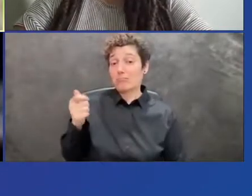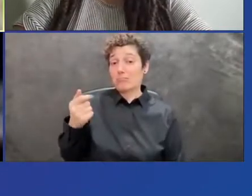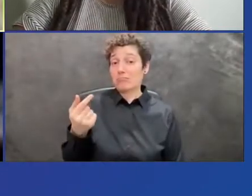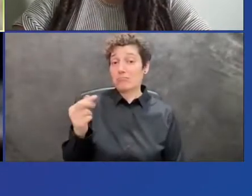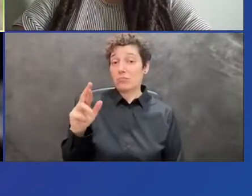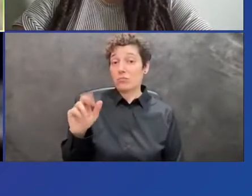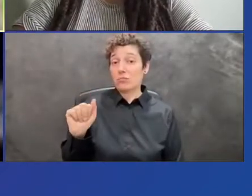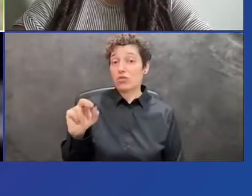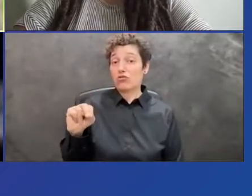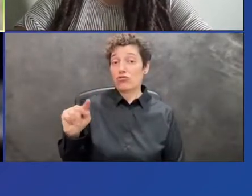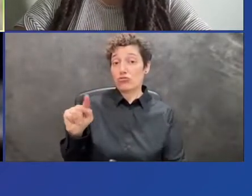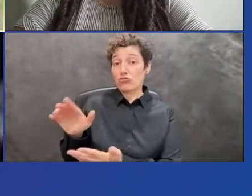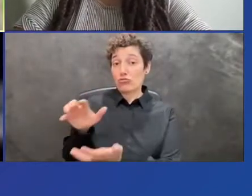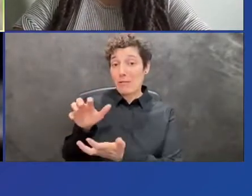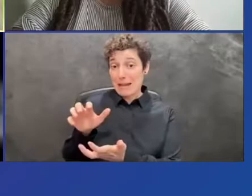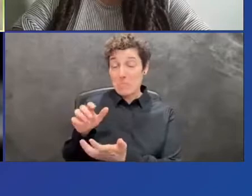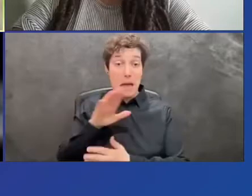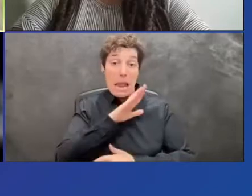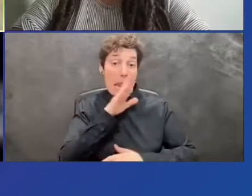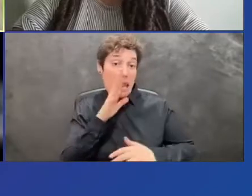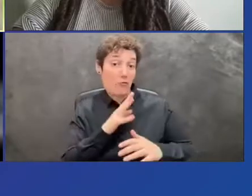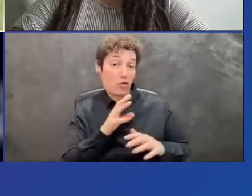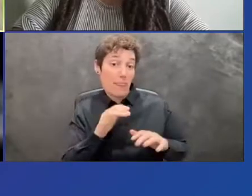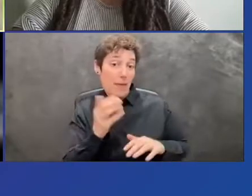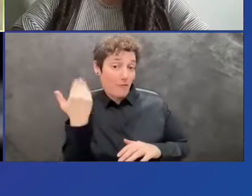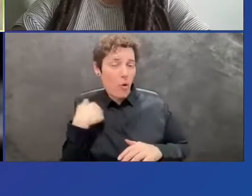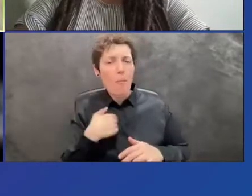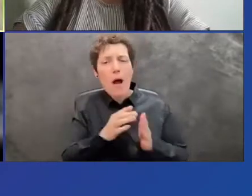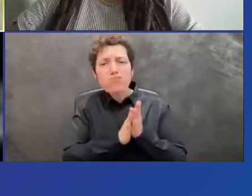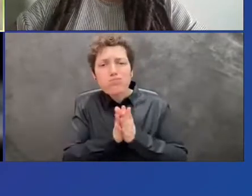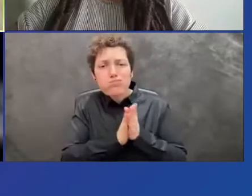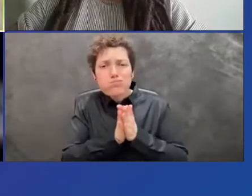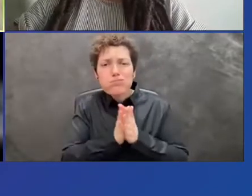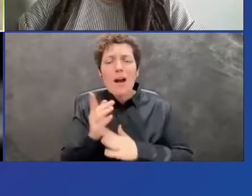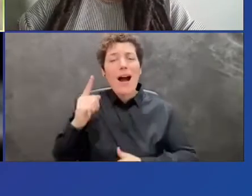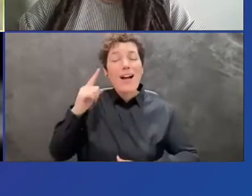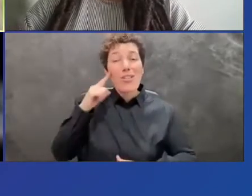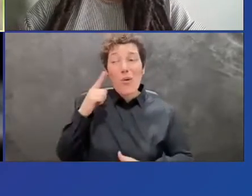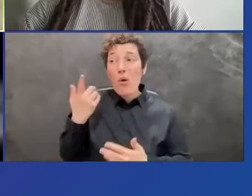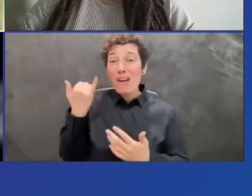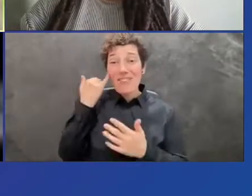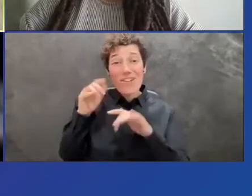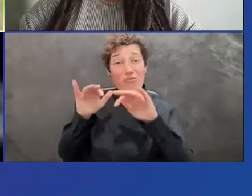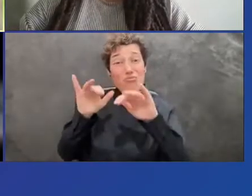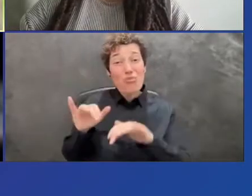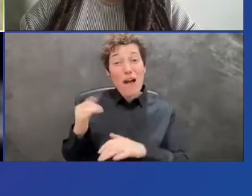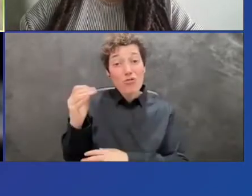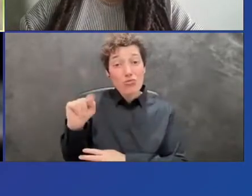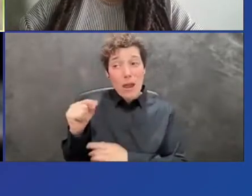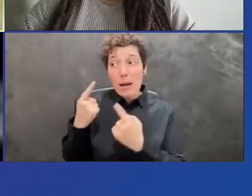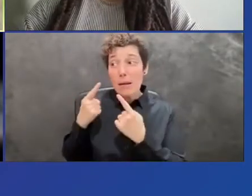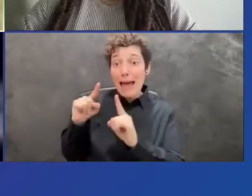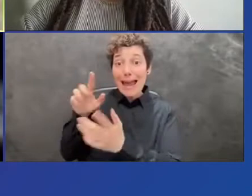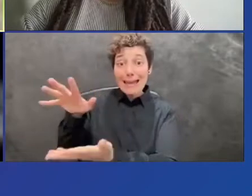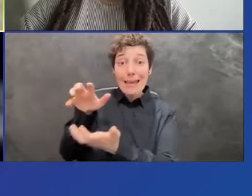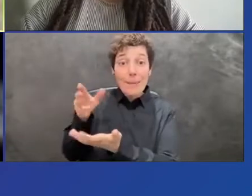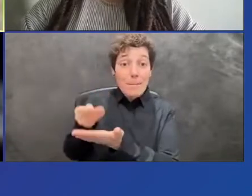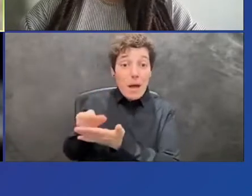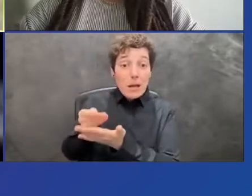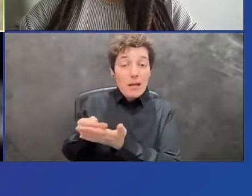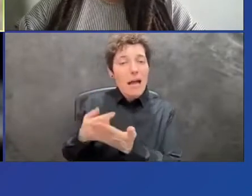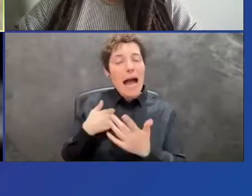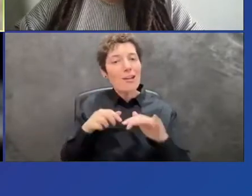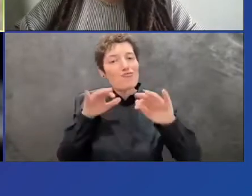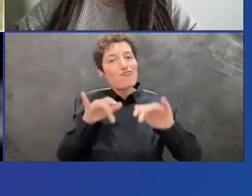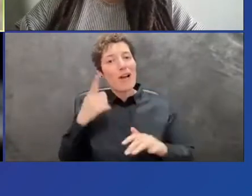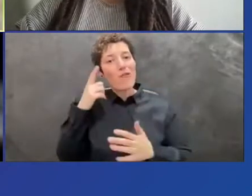love writing. If I write a grant, if I'm able to, I can write the salary for my admin work into it. If we get it, keep it